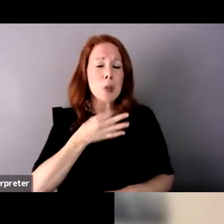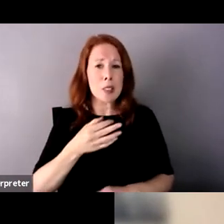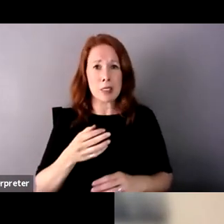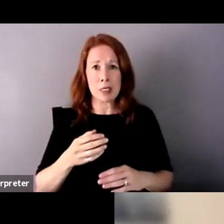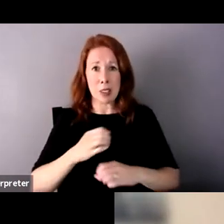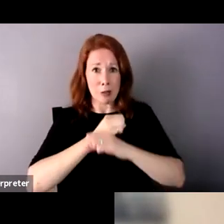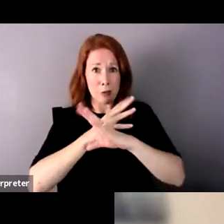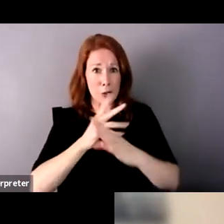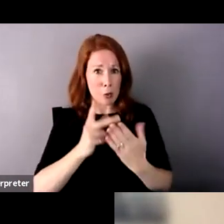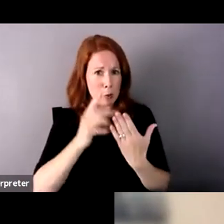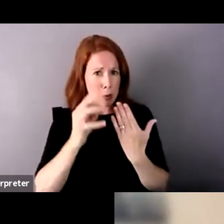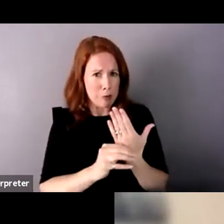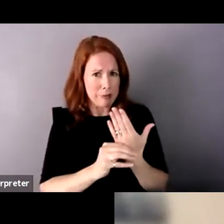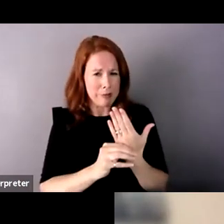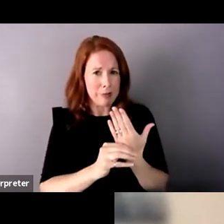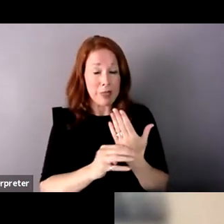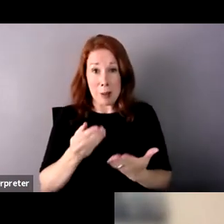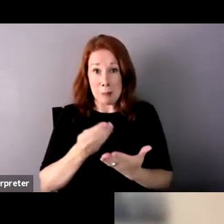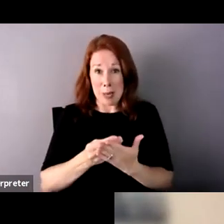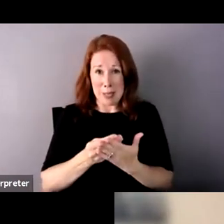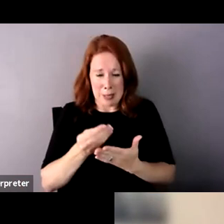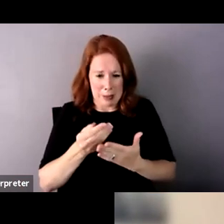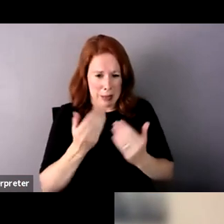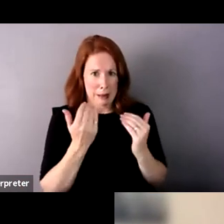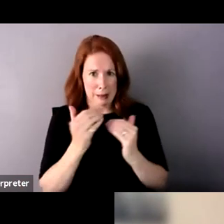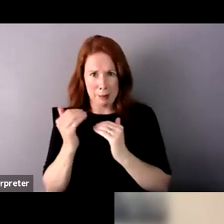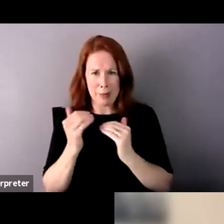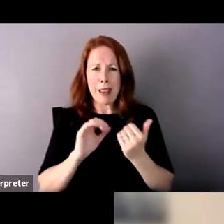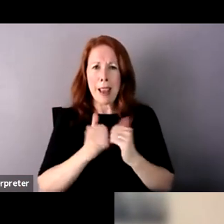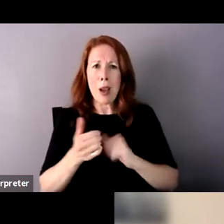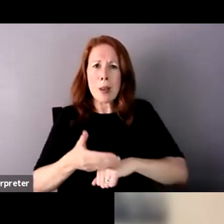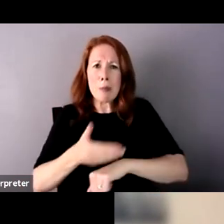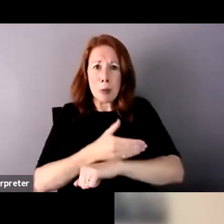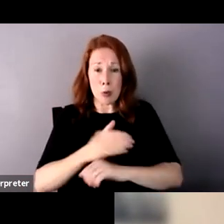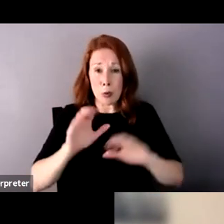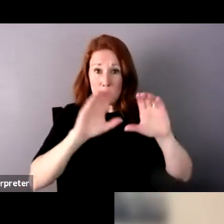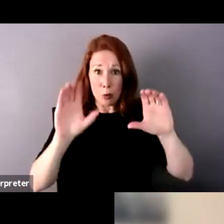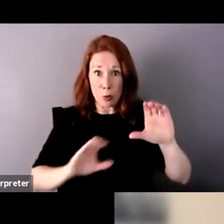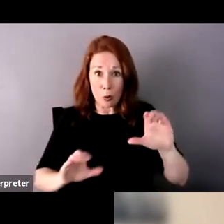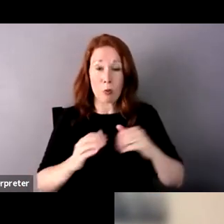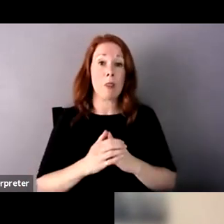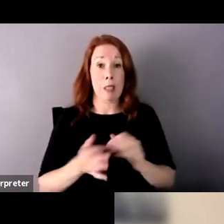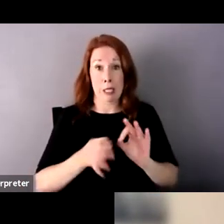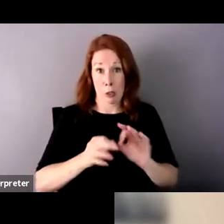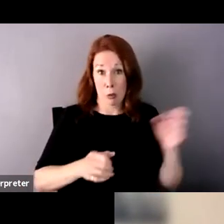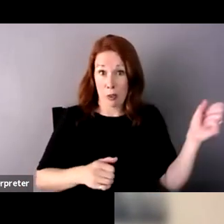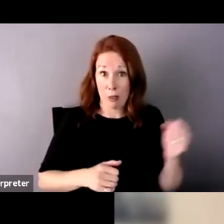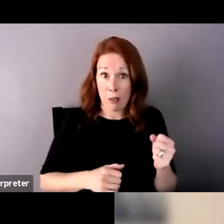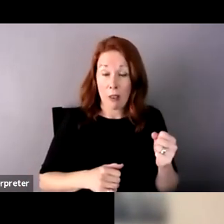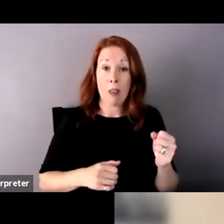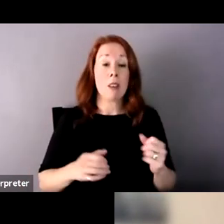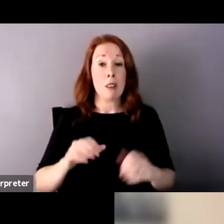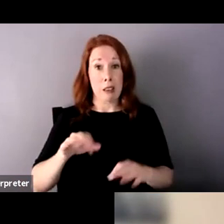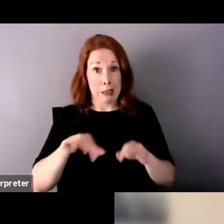limited funds, what are the most important things you can do to make your Zoom programs accessible? Is it an interpreter? Is it paying